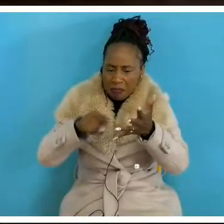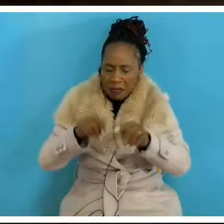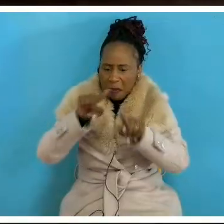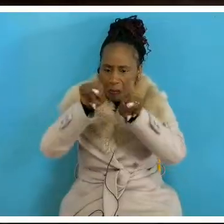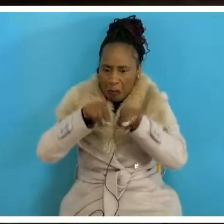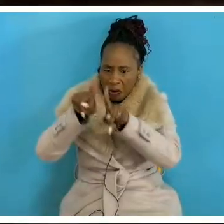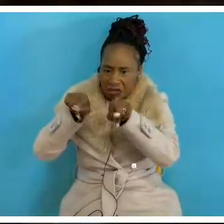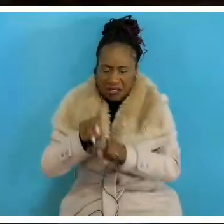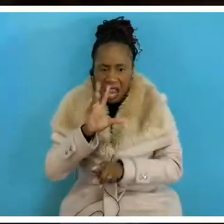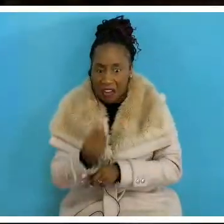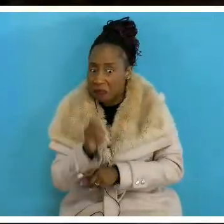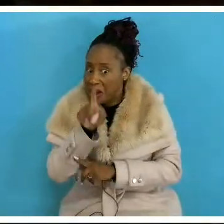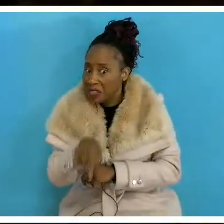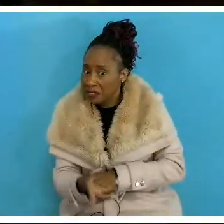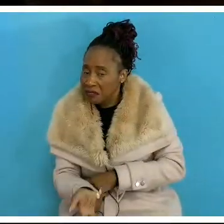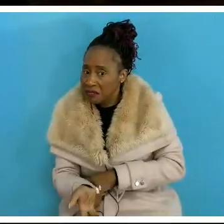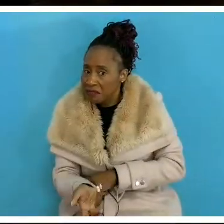have?